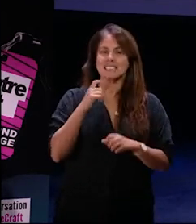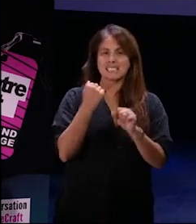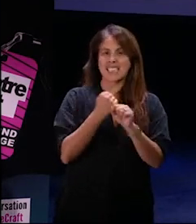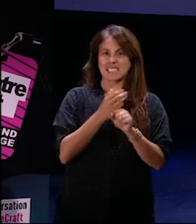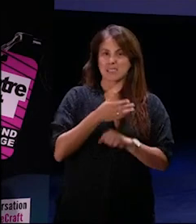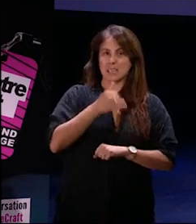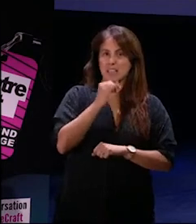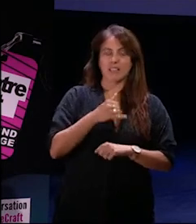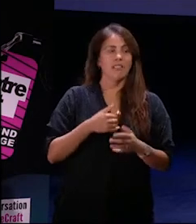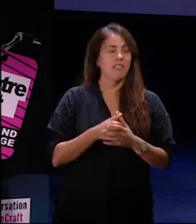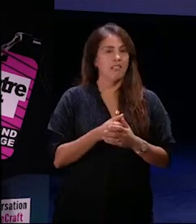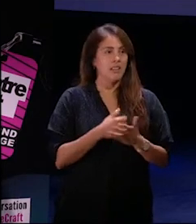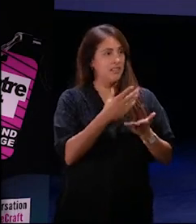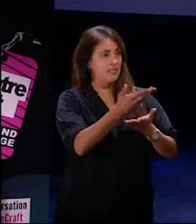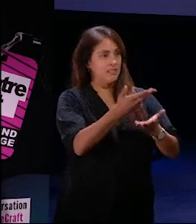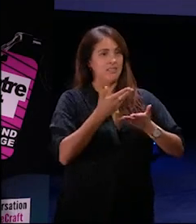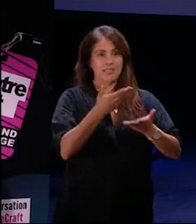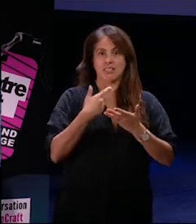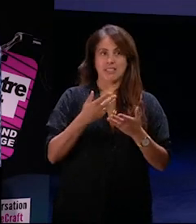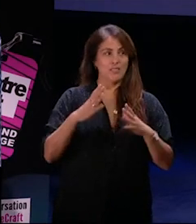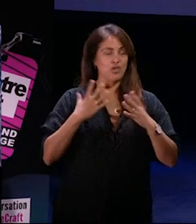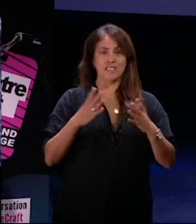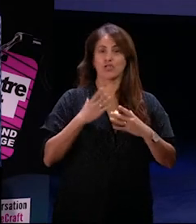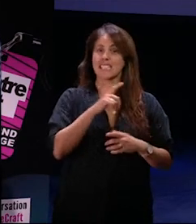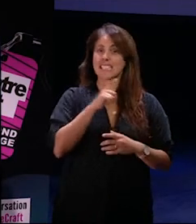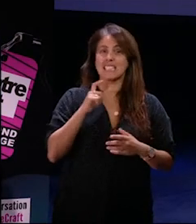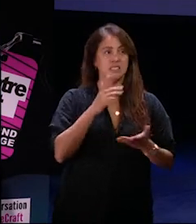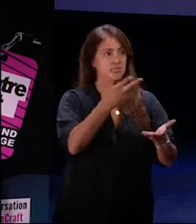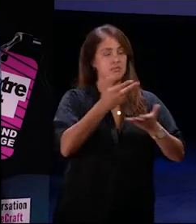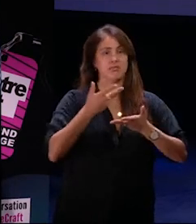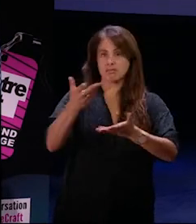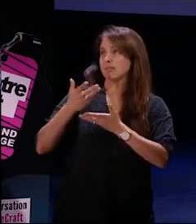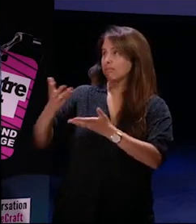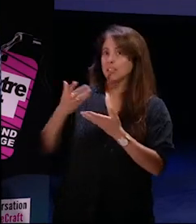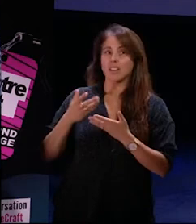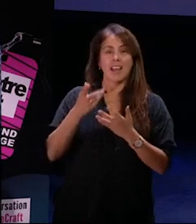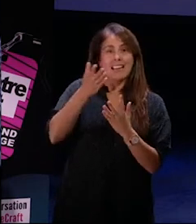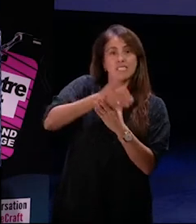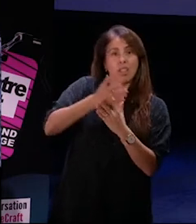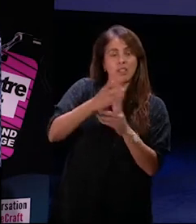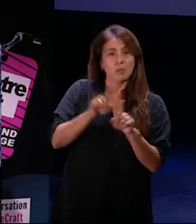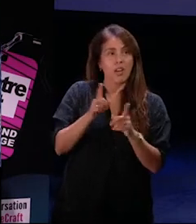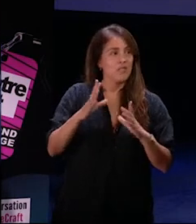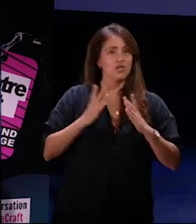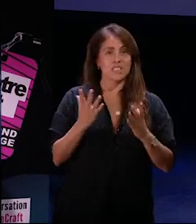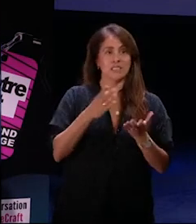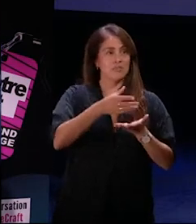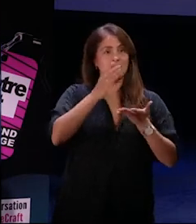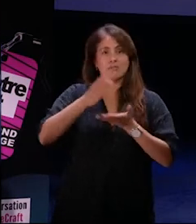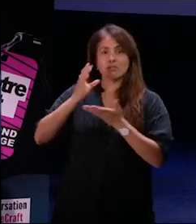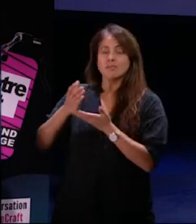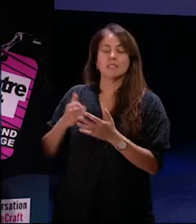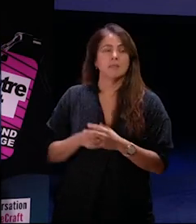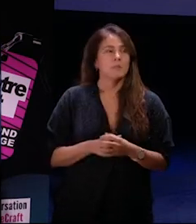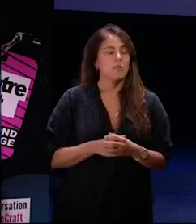free Guinness punch to everybody that came to the show and free Guinness in the interval. So that's amazing. We